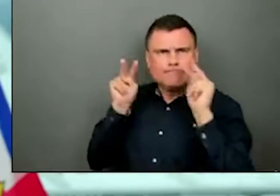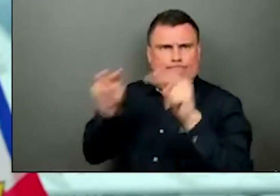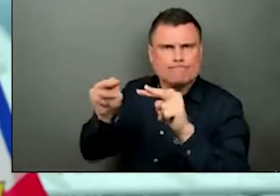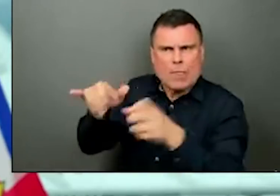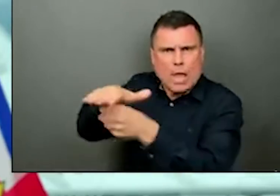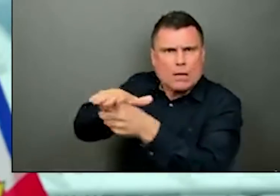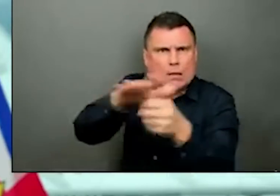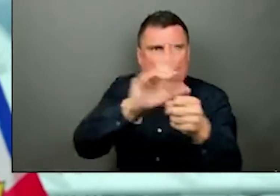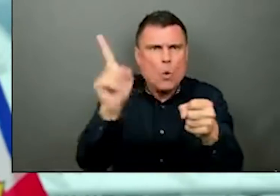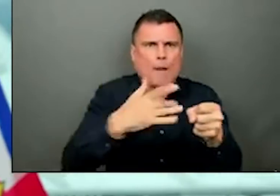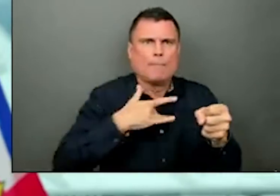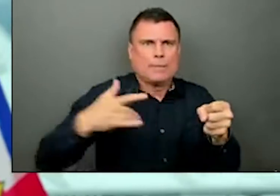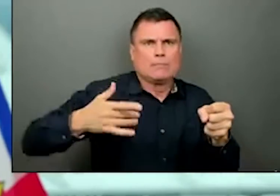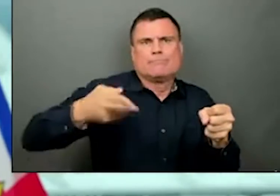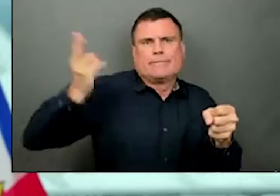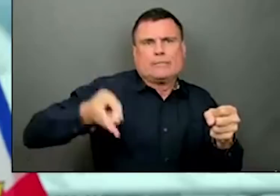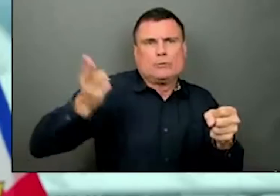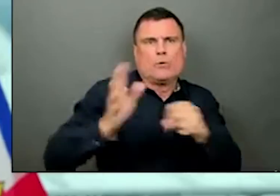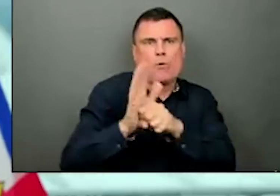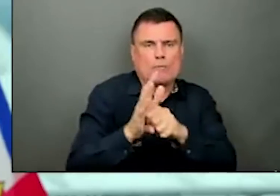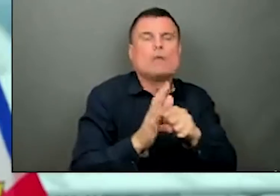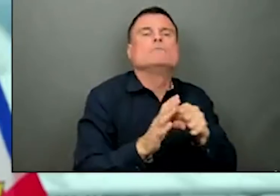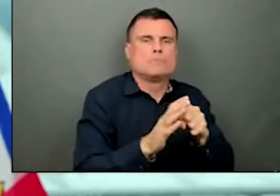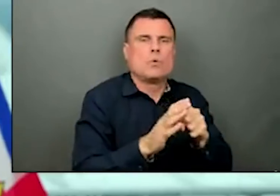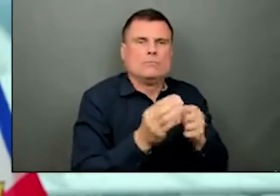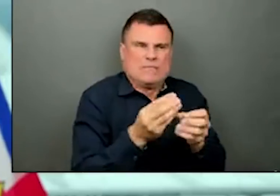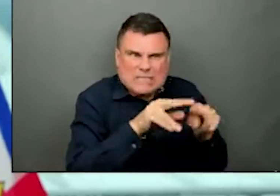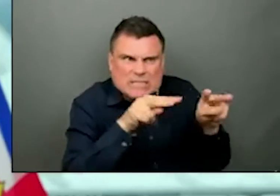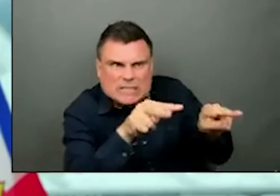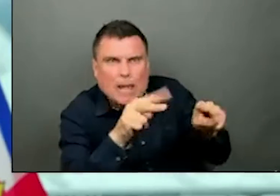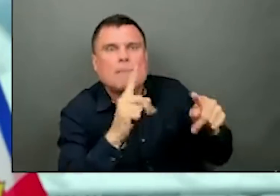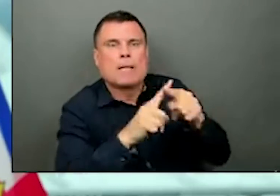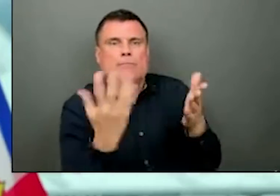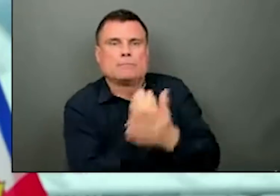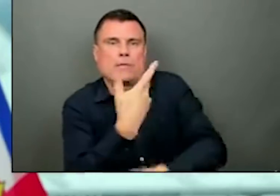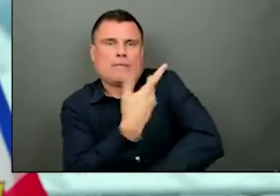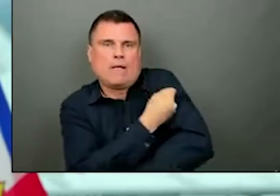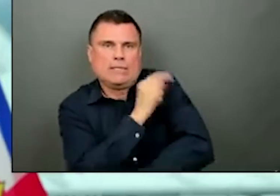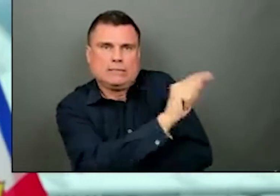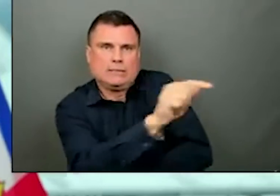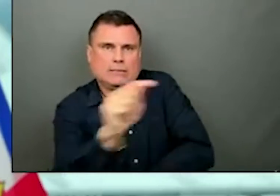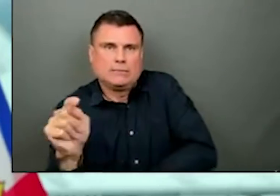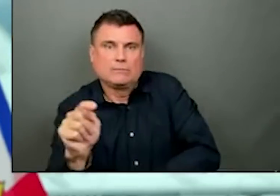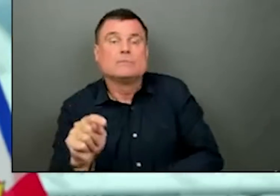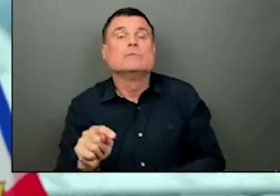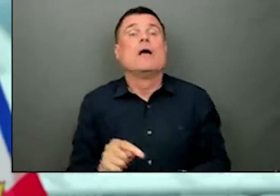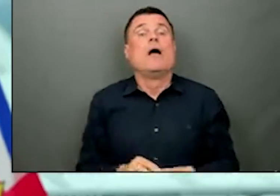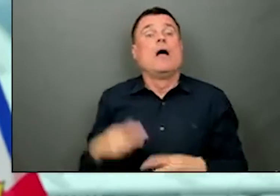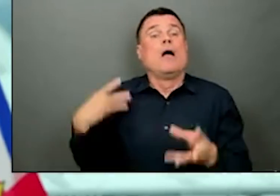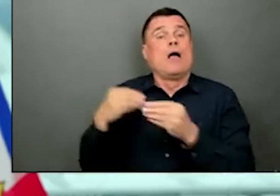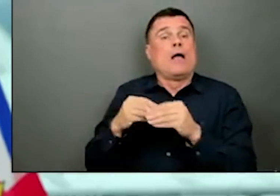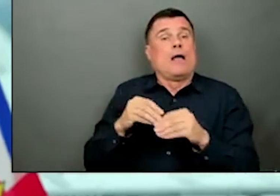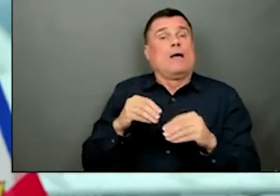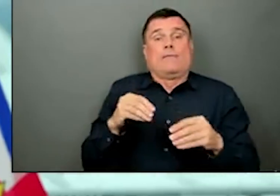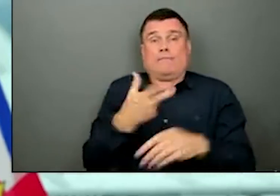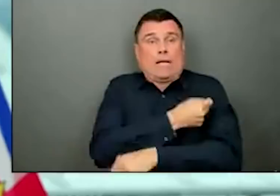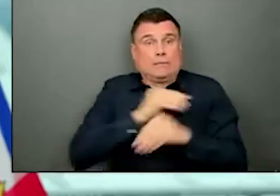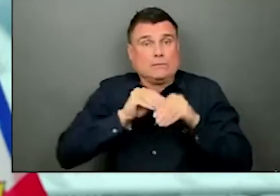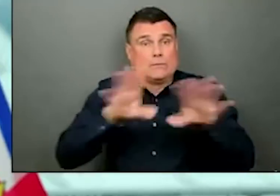1,877,330 doses of all 3 of the COVID-19 vaccines that are available here in British Columbia. Of